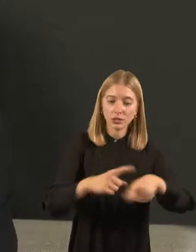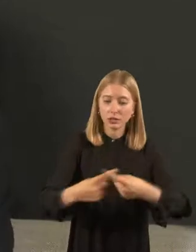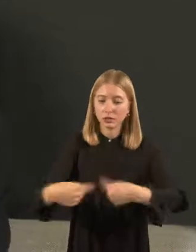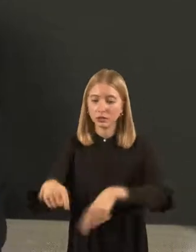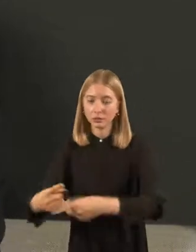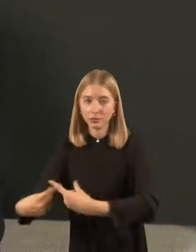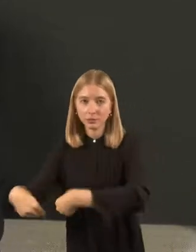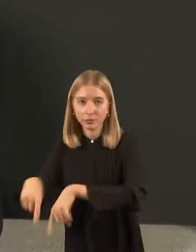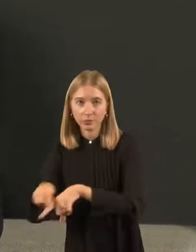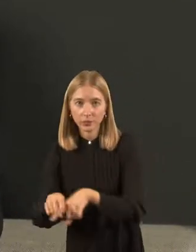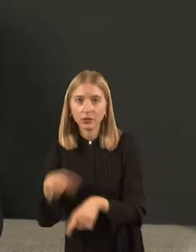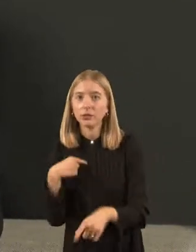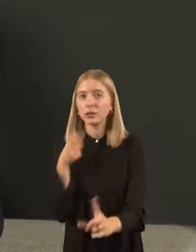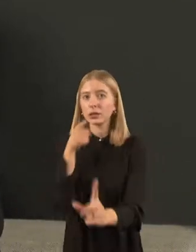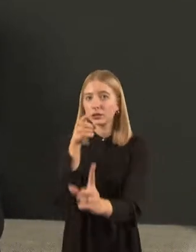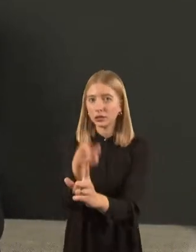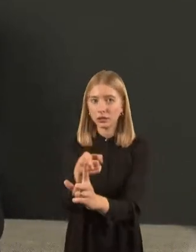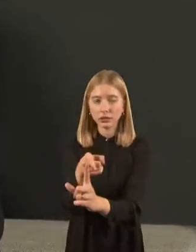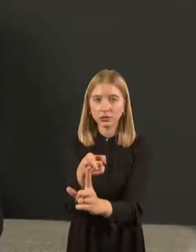important.